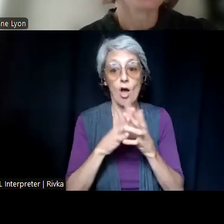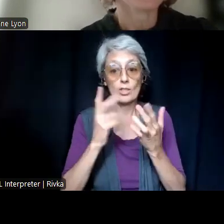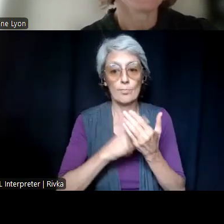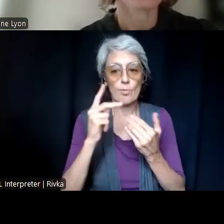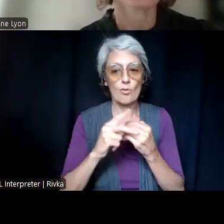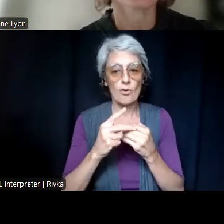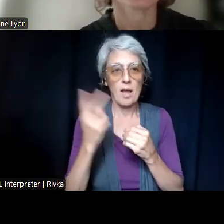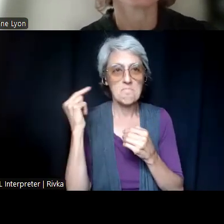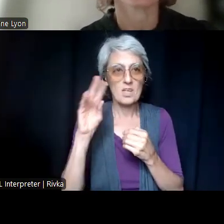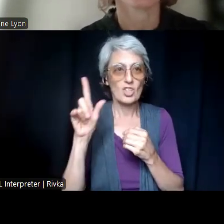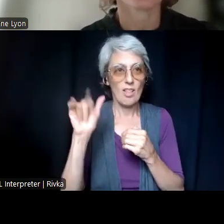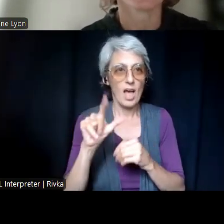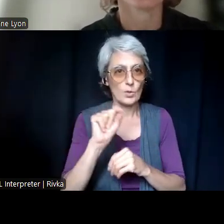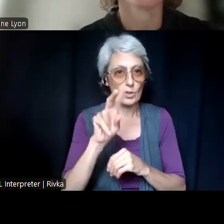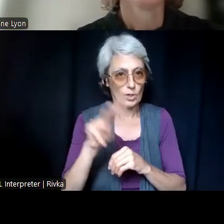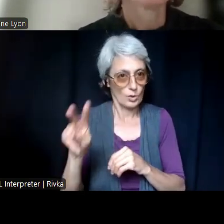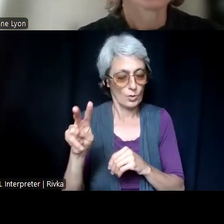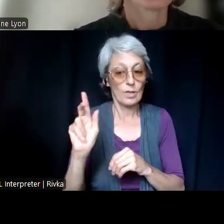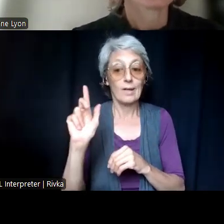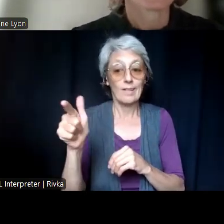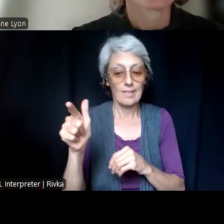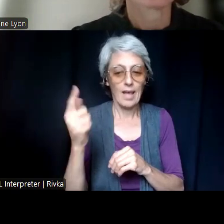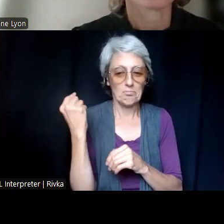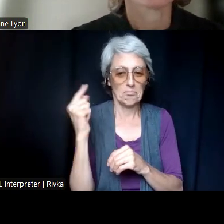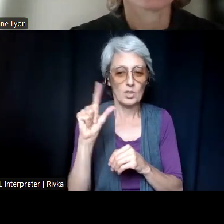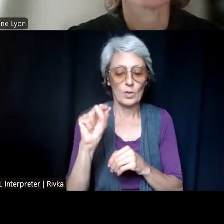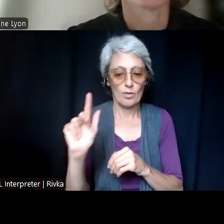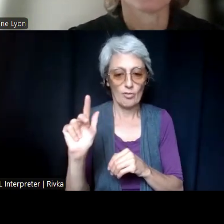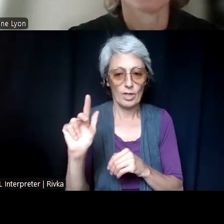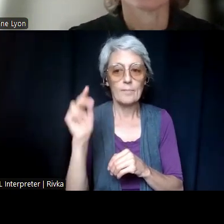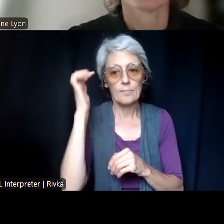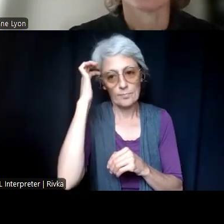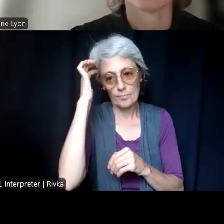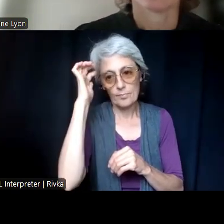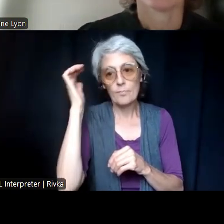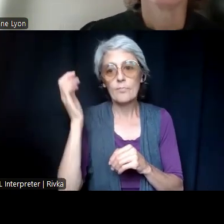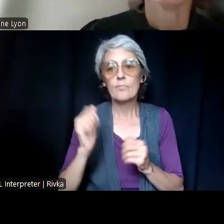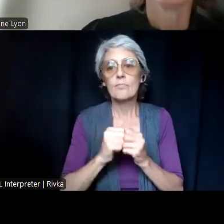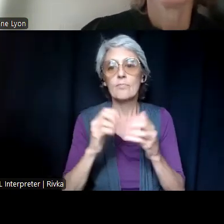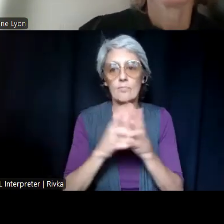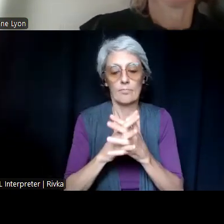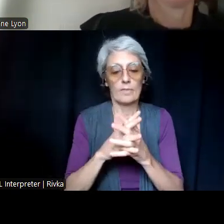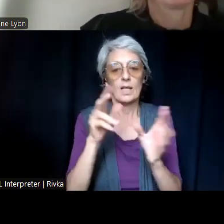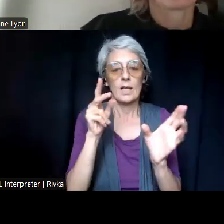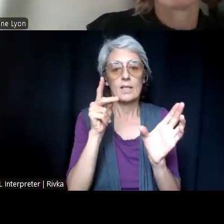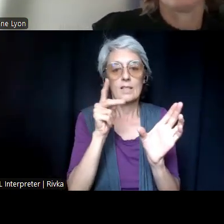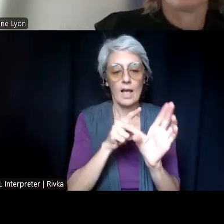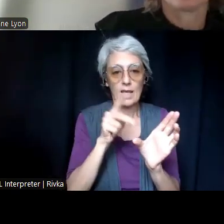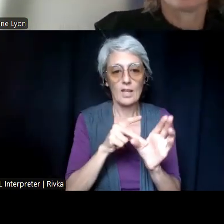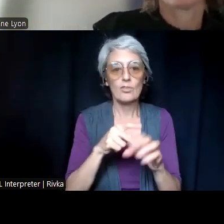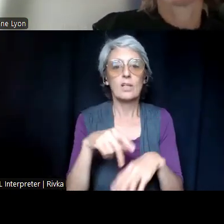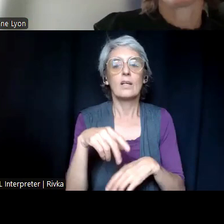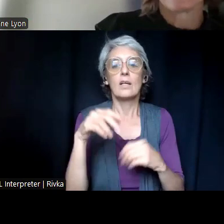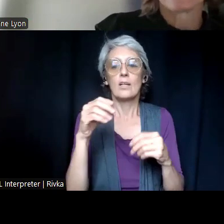2022, and then later in 2023, brought up a psychiatric residential treatment facility benefit. We have a